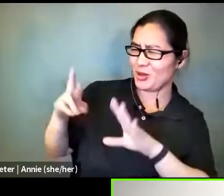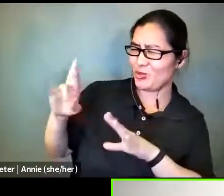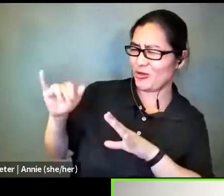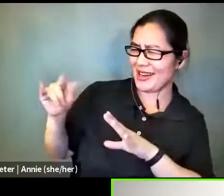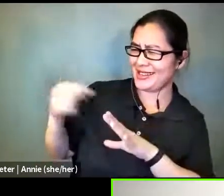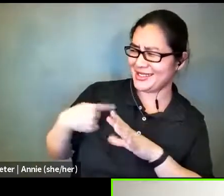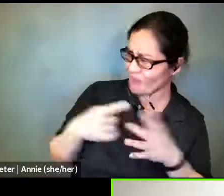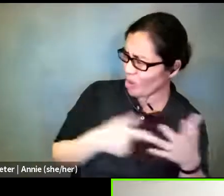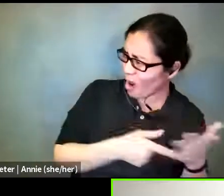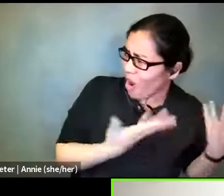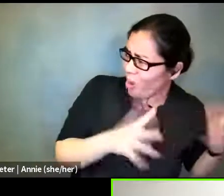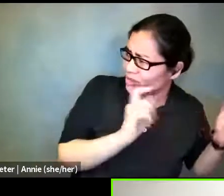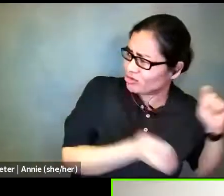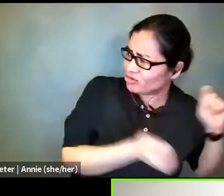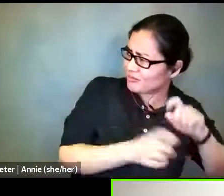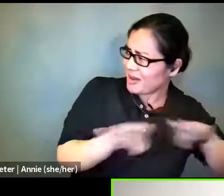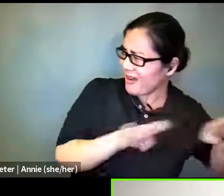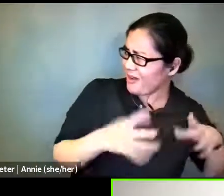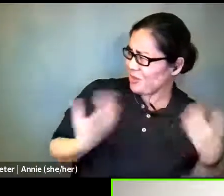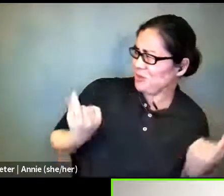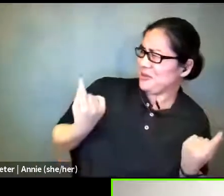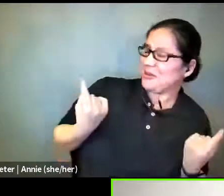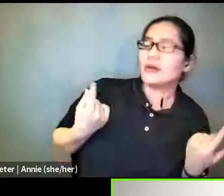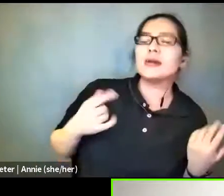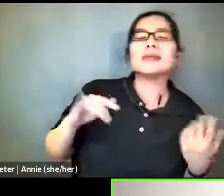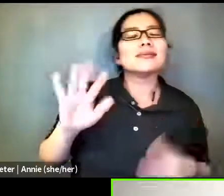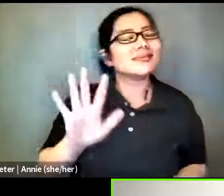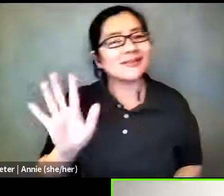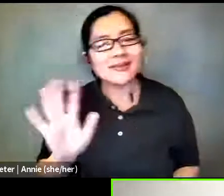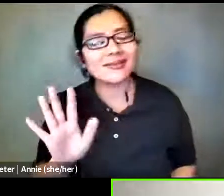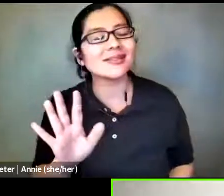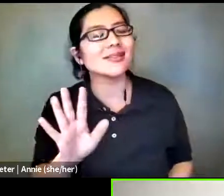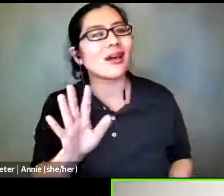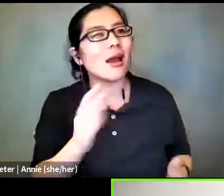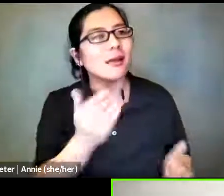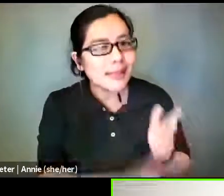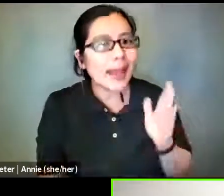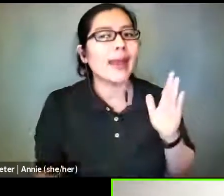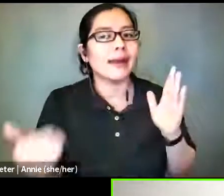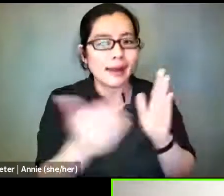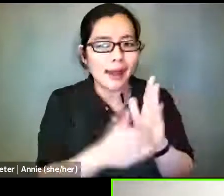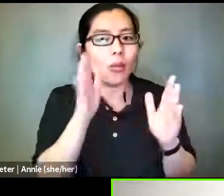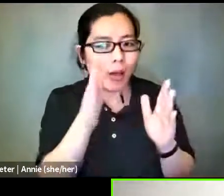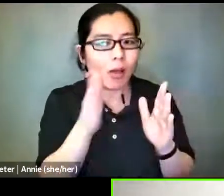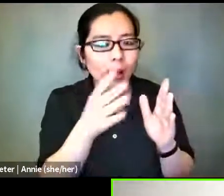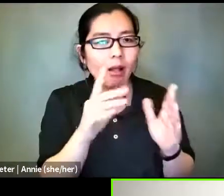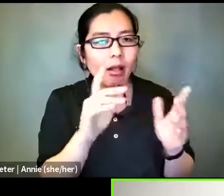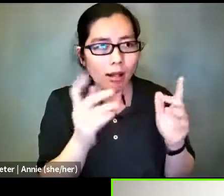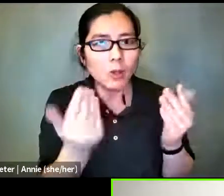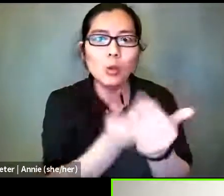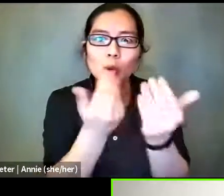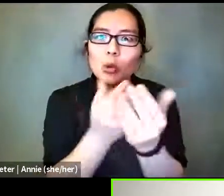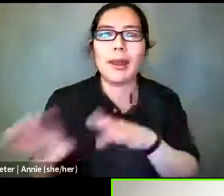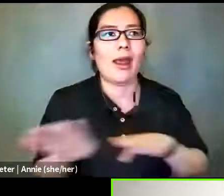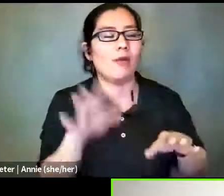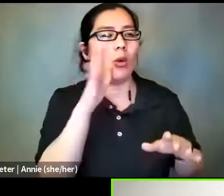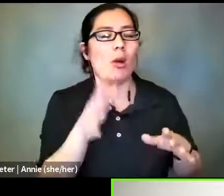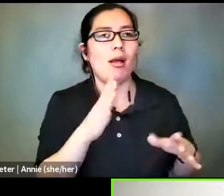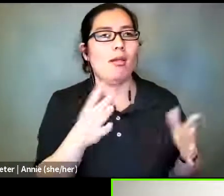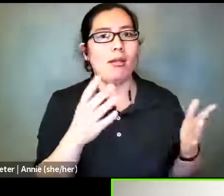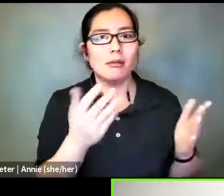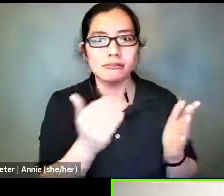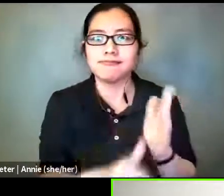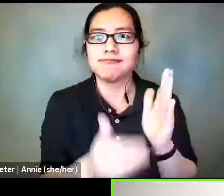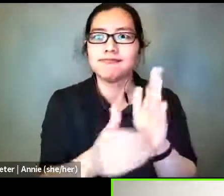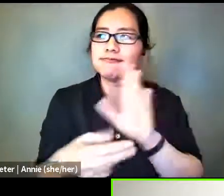it, that's a different conversation. But I'm calling out this action and this behavior.